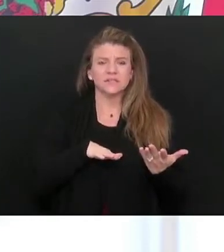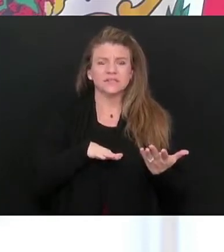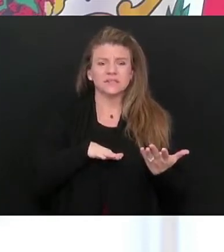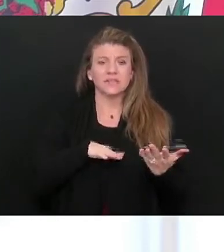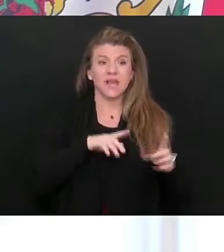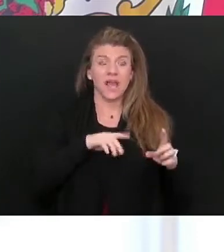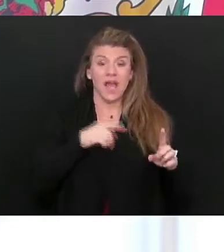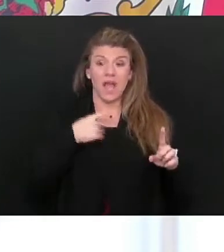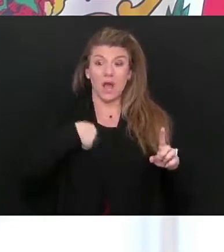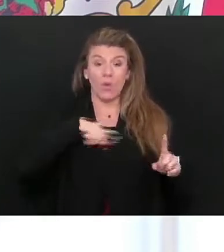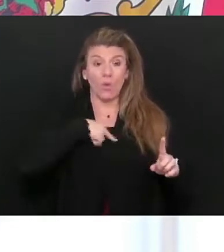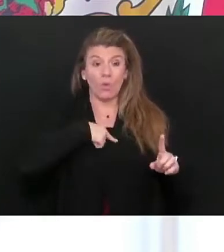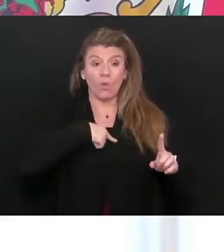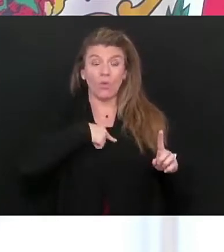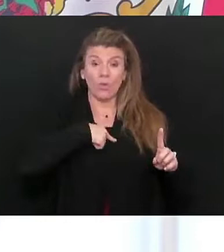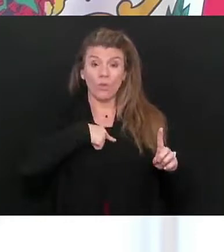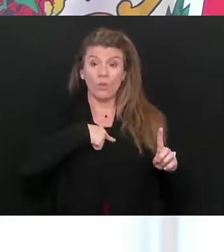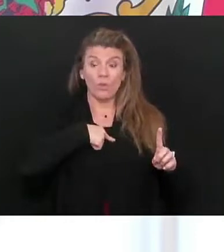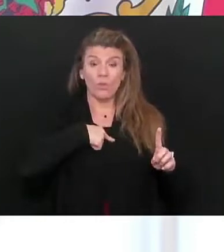and we were